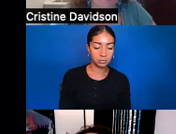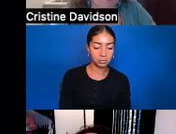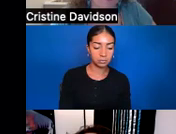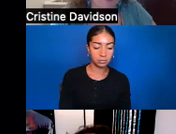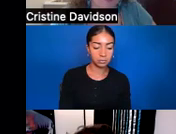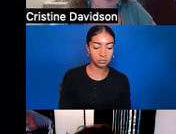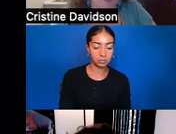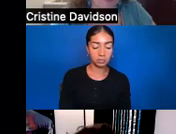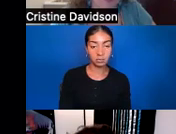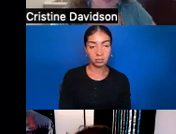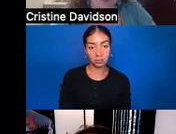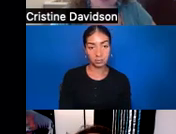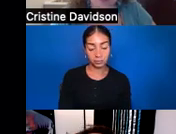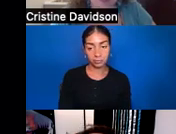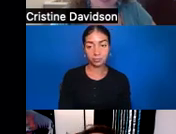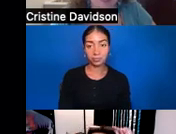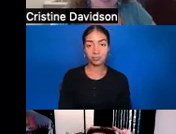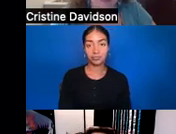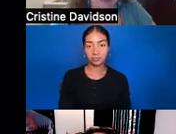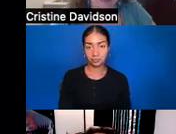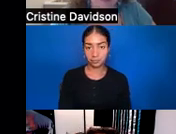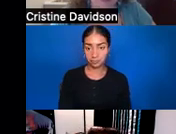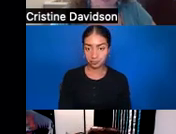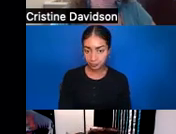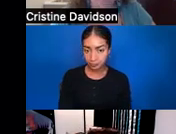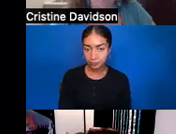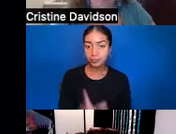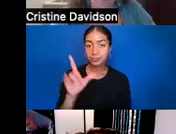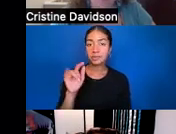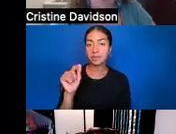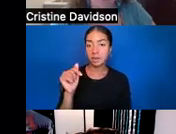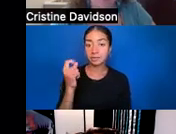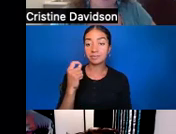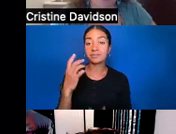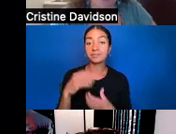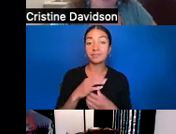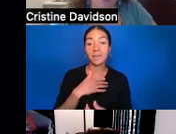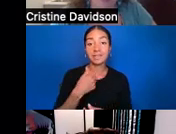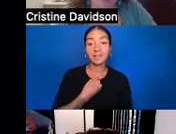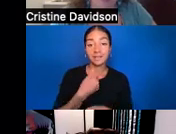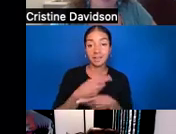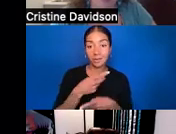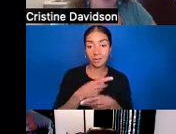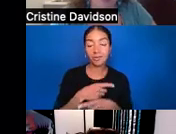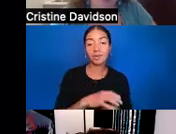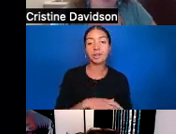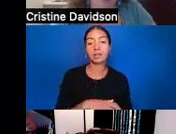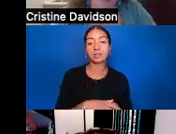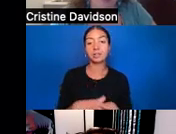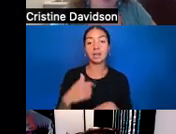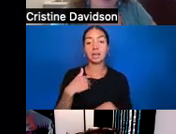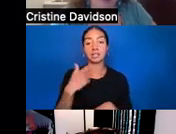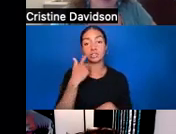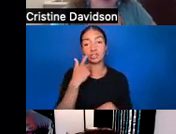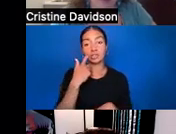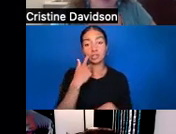Okay. So I did, as a part of my self-care, I just got back from running